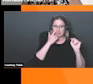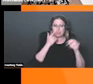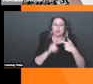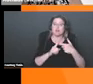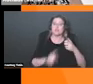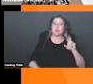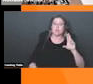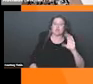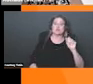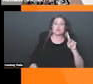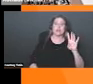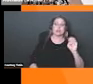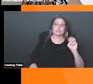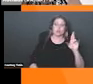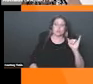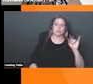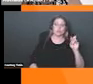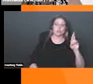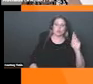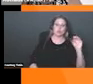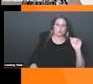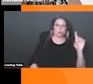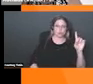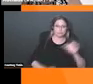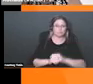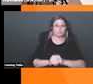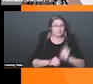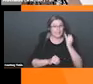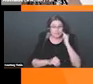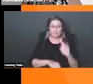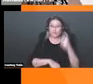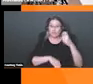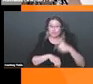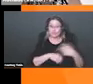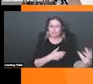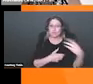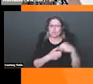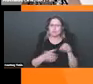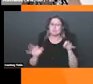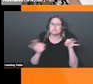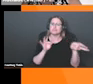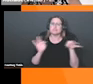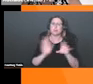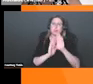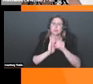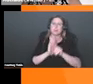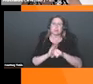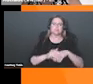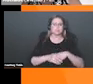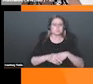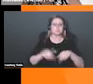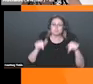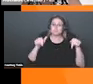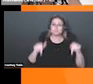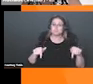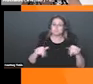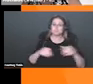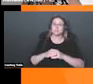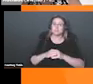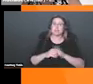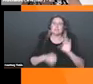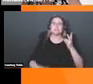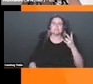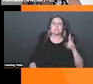In case any of you are new to Innovation Guelph, I'd like to provide a quick background. So Innovation Guelph is one of